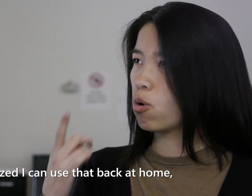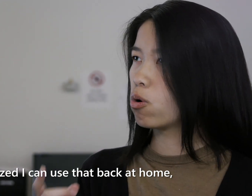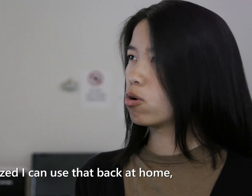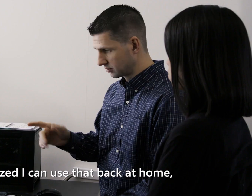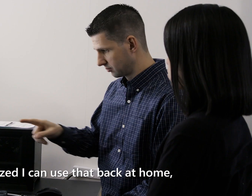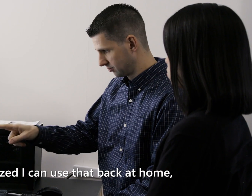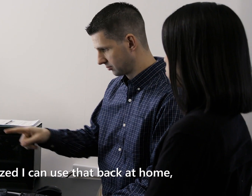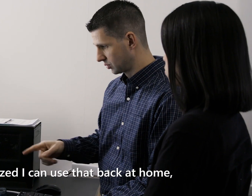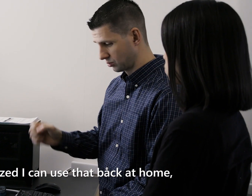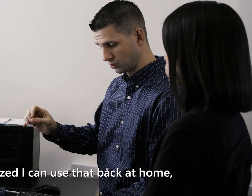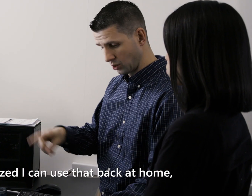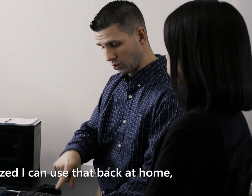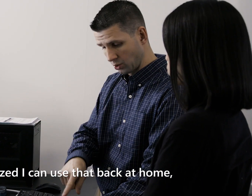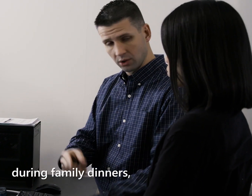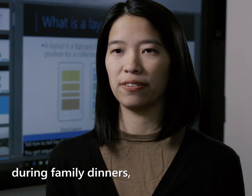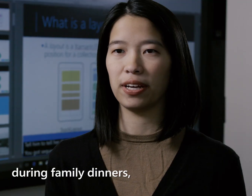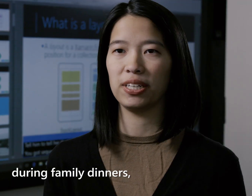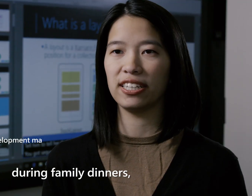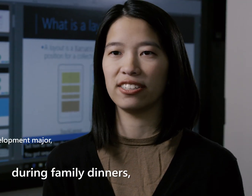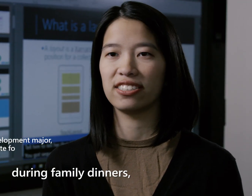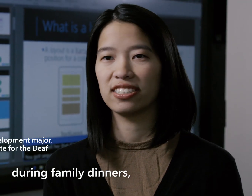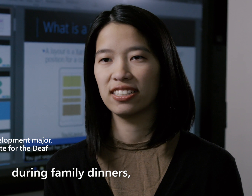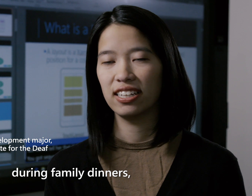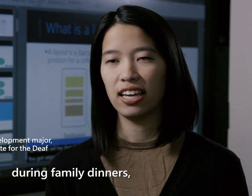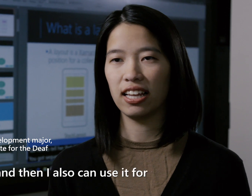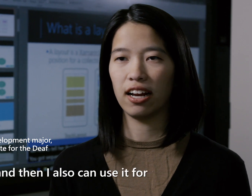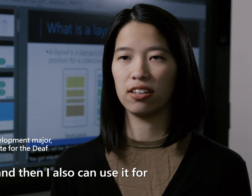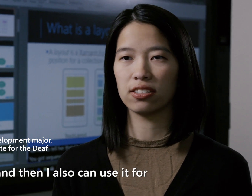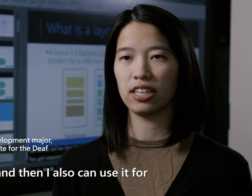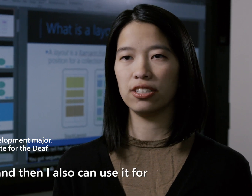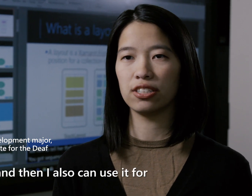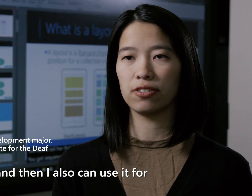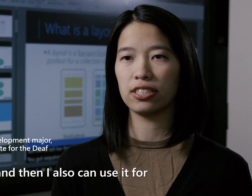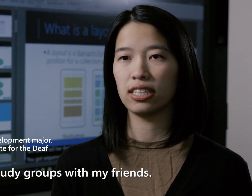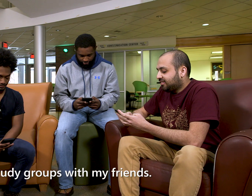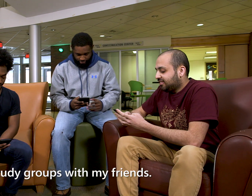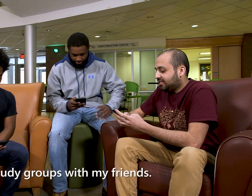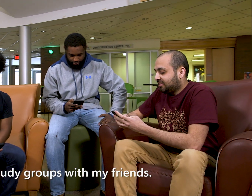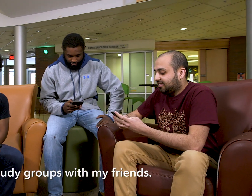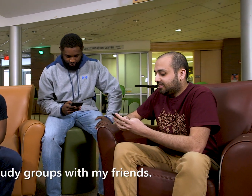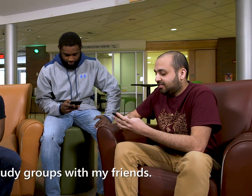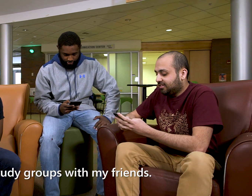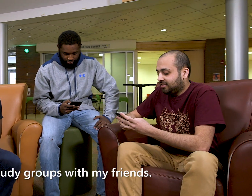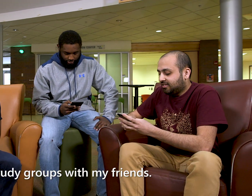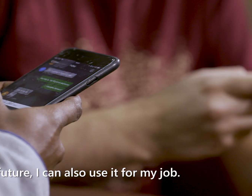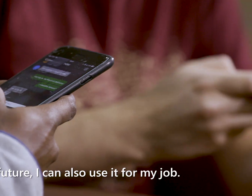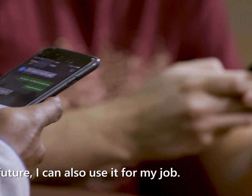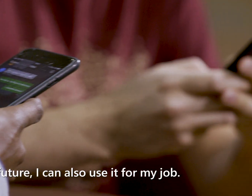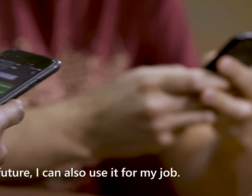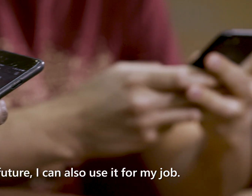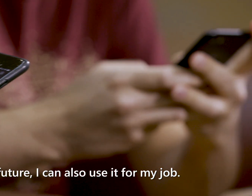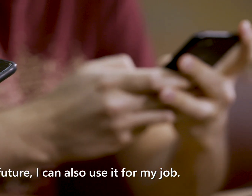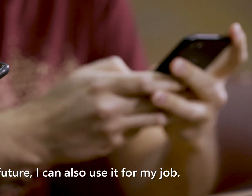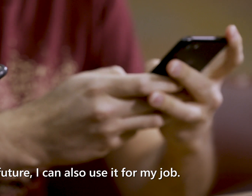realized I can use that back at home during family dinners. And then I also can use it for study groups with my friends. In